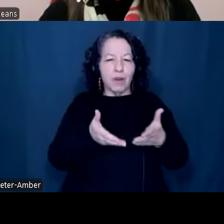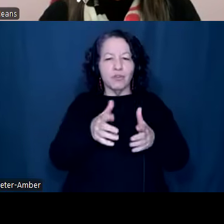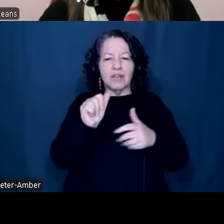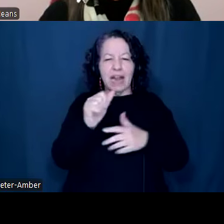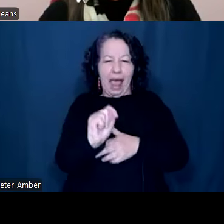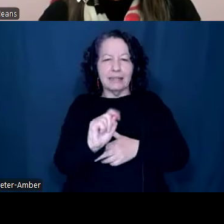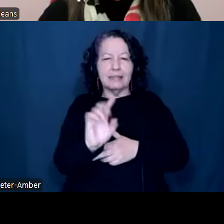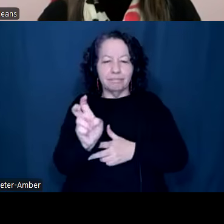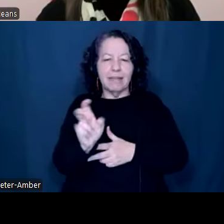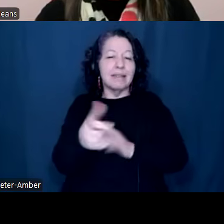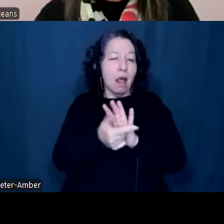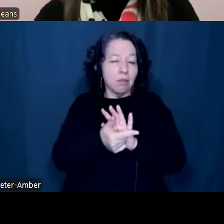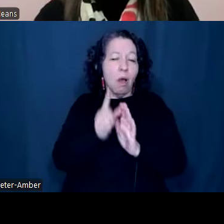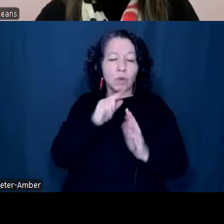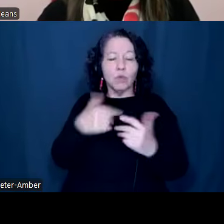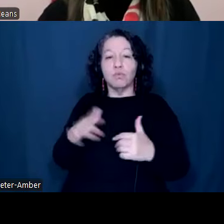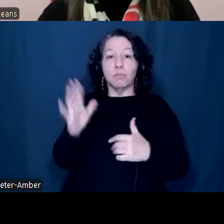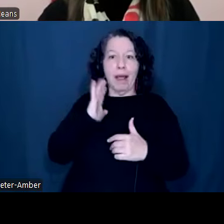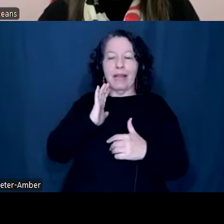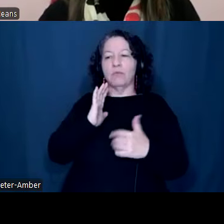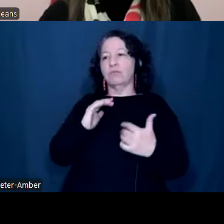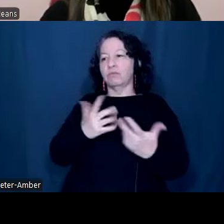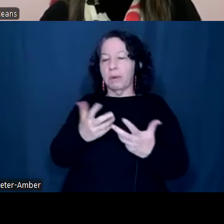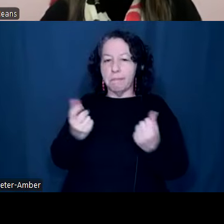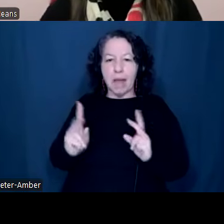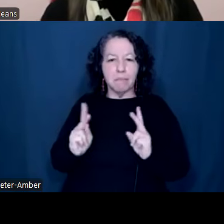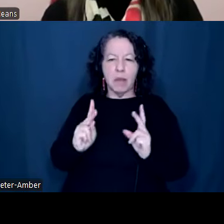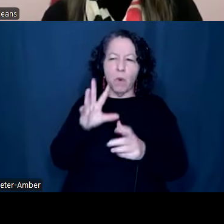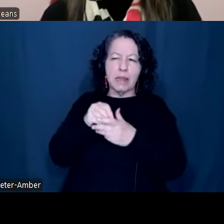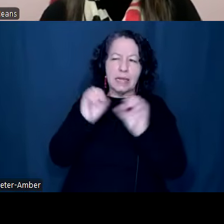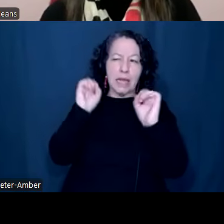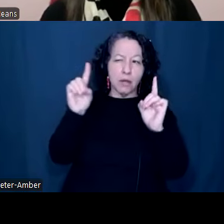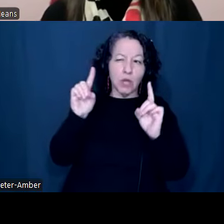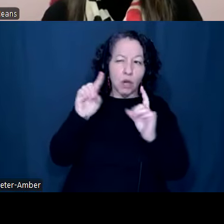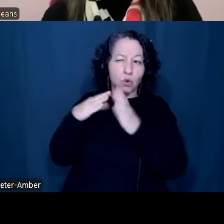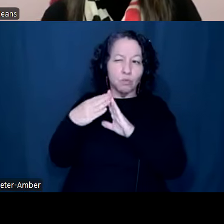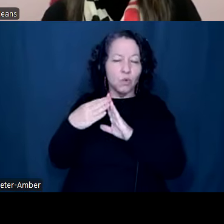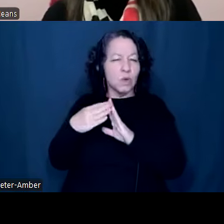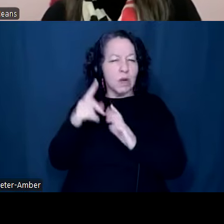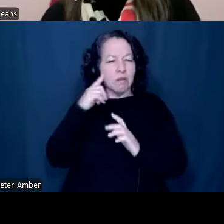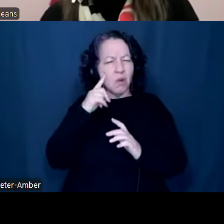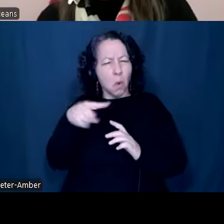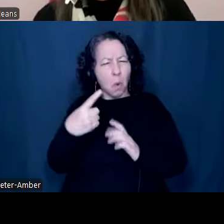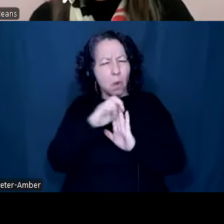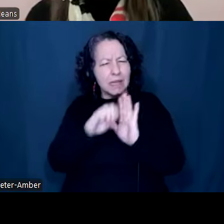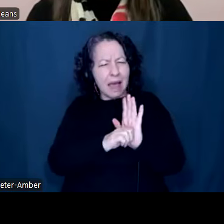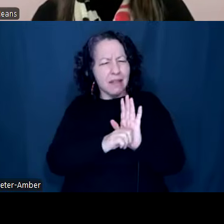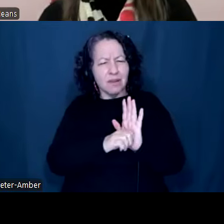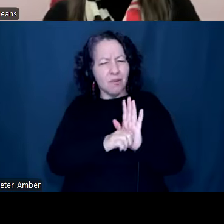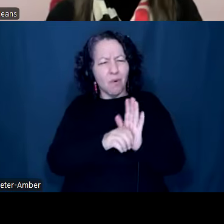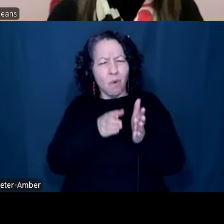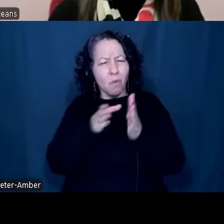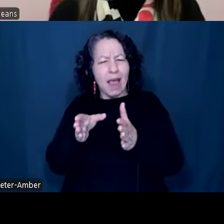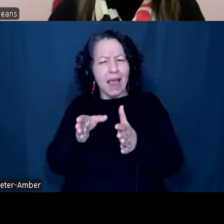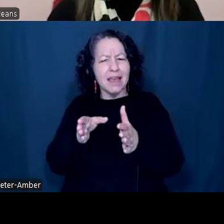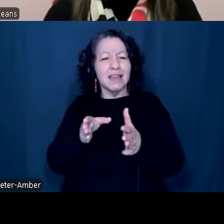was controversial. And there were many in the academic community who insisted that the only ethical path forward was to